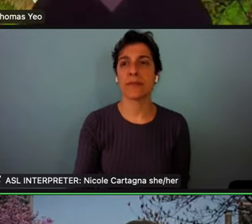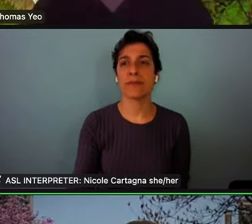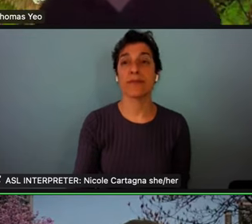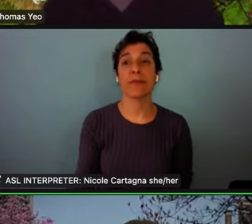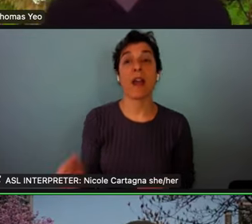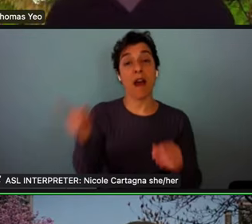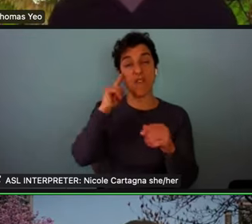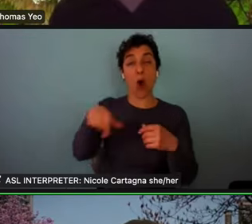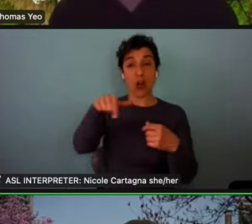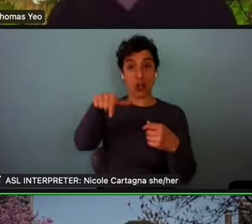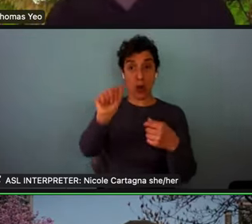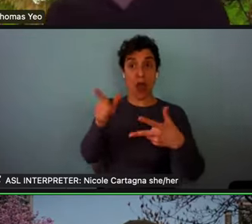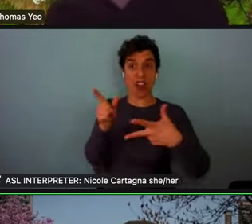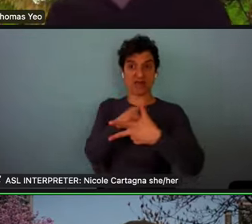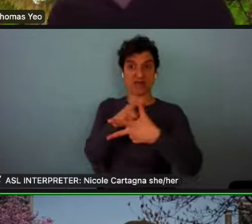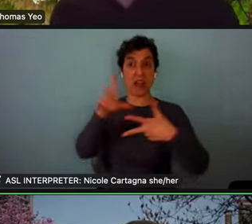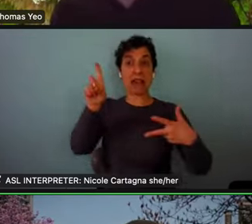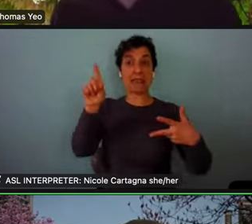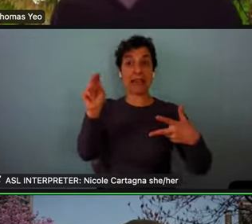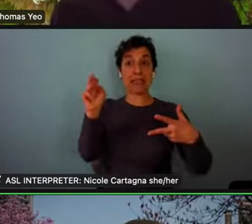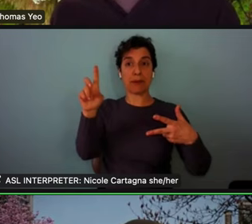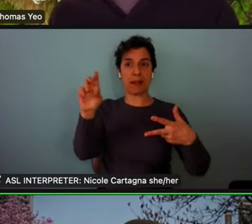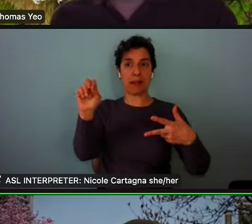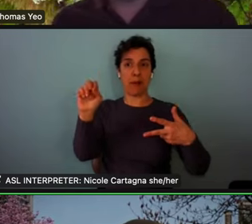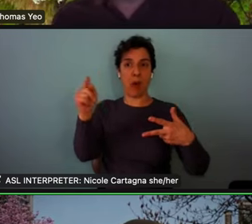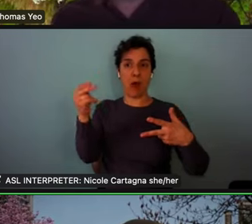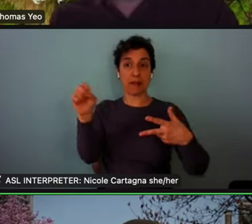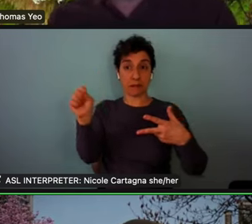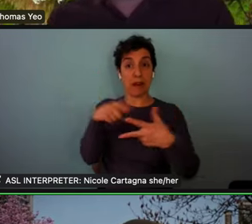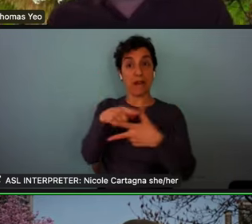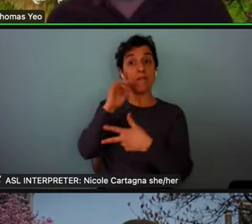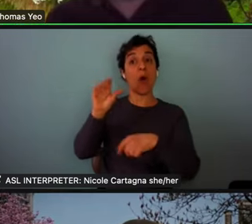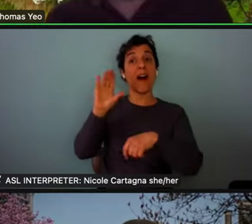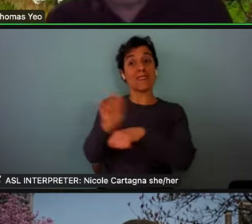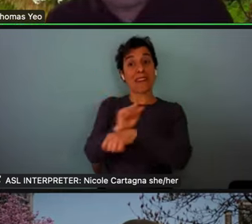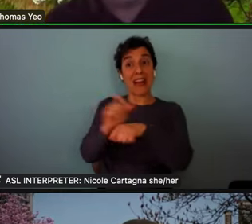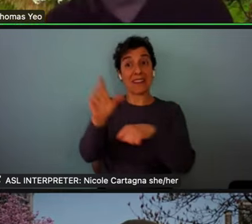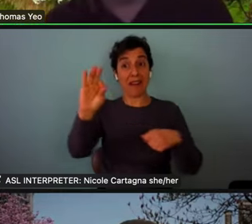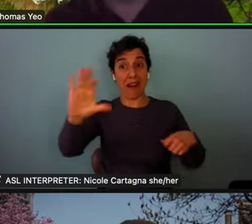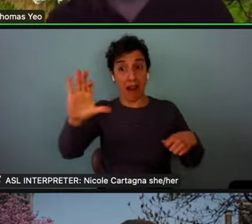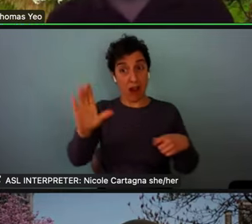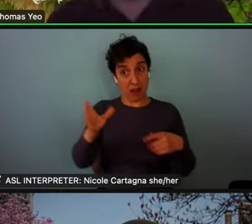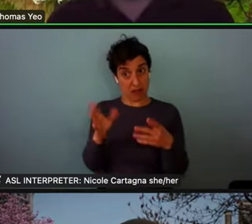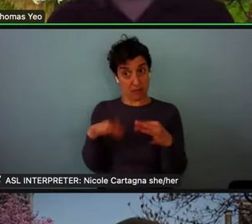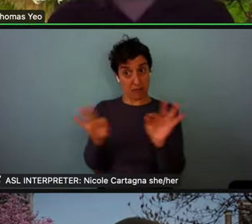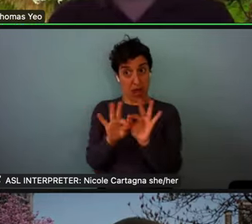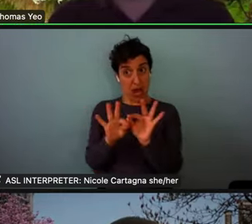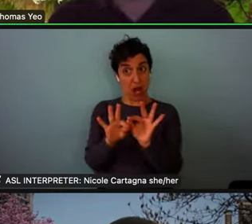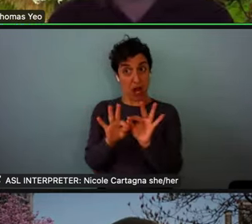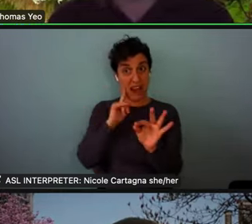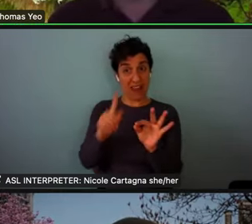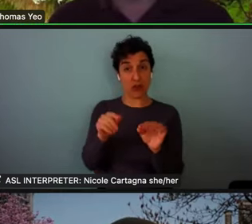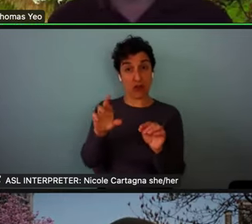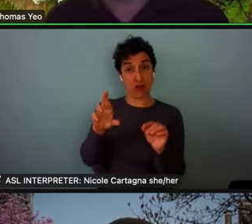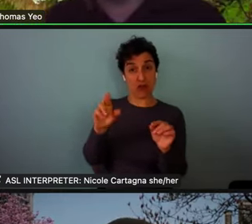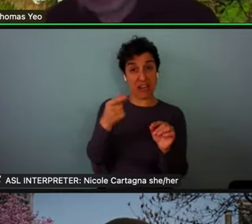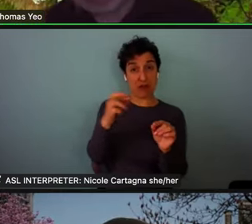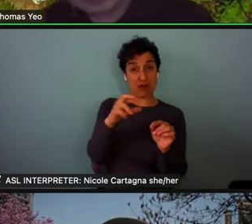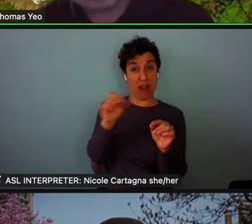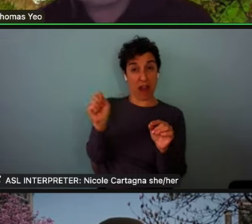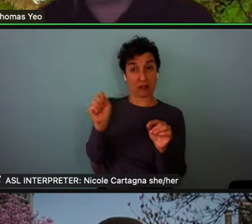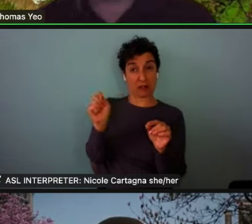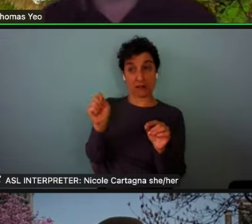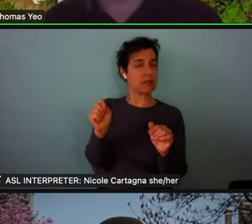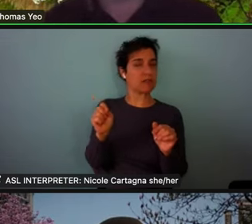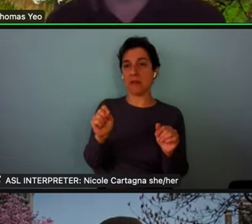task event versus ignore the task events? So in our study, we don't regress the task